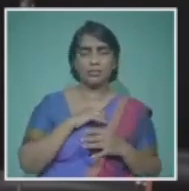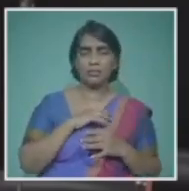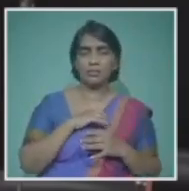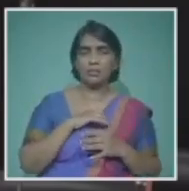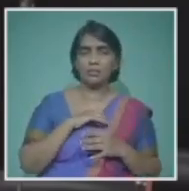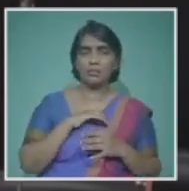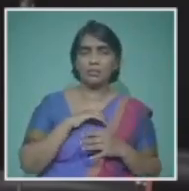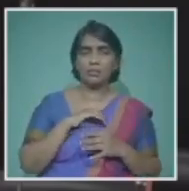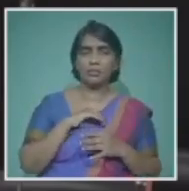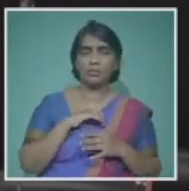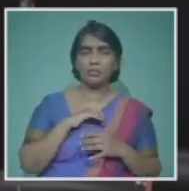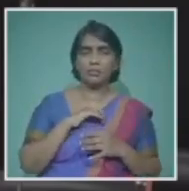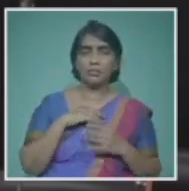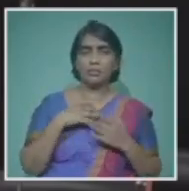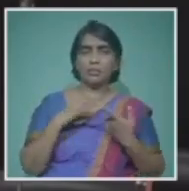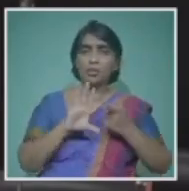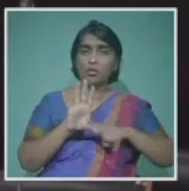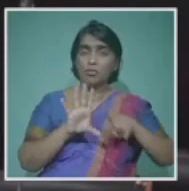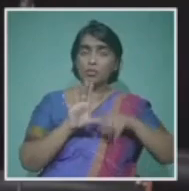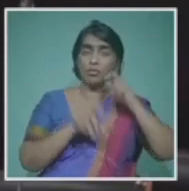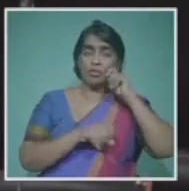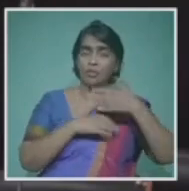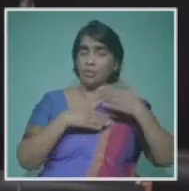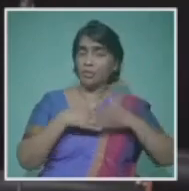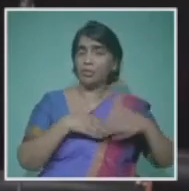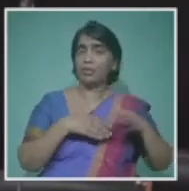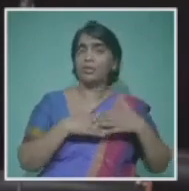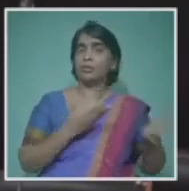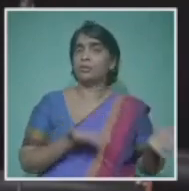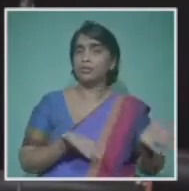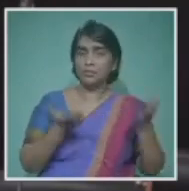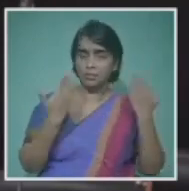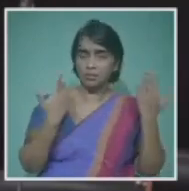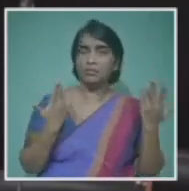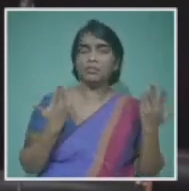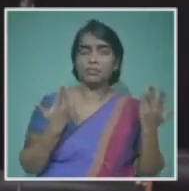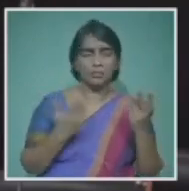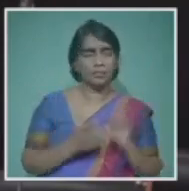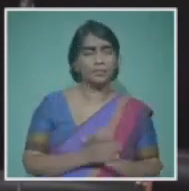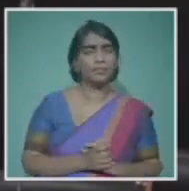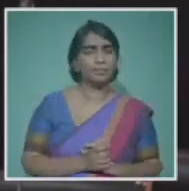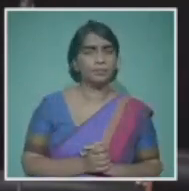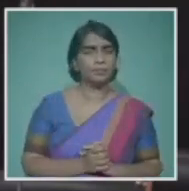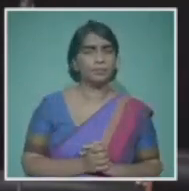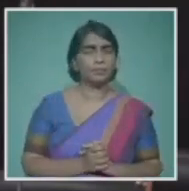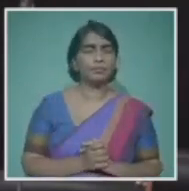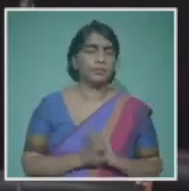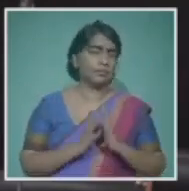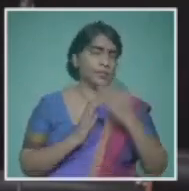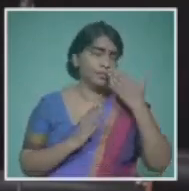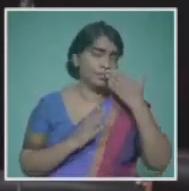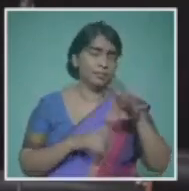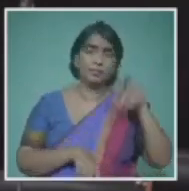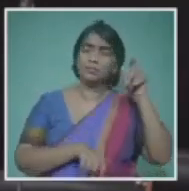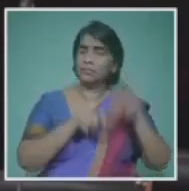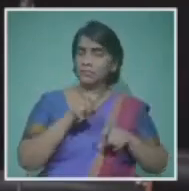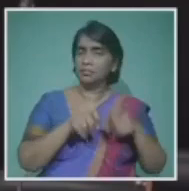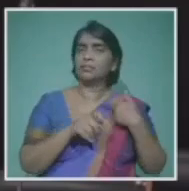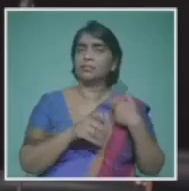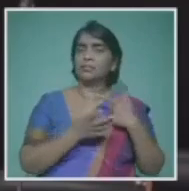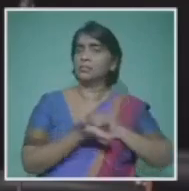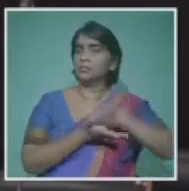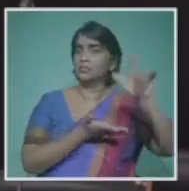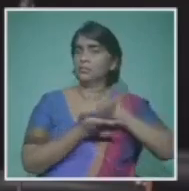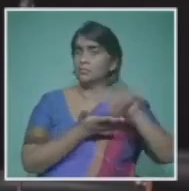We are sending experienced people also, not people who have retired. So if you look at the value of that, and the aid we